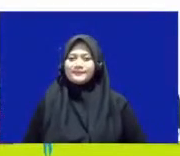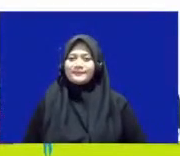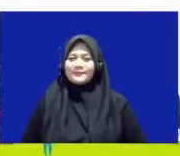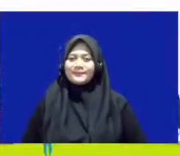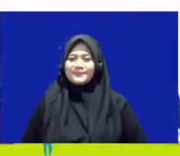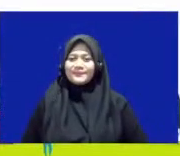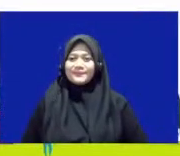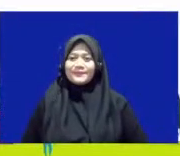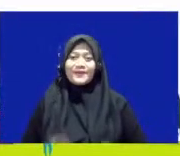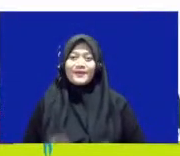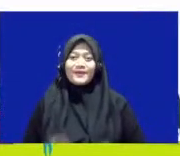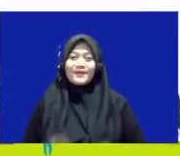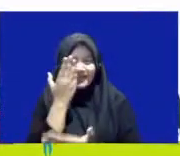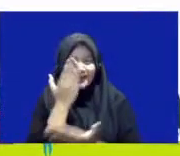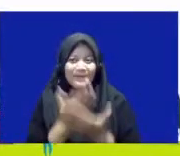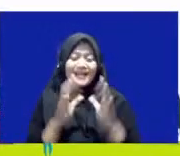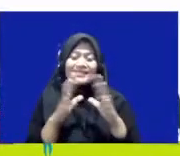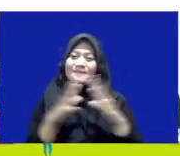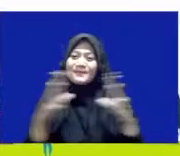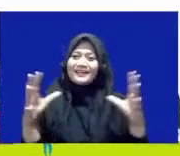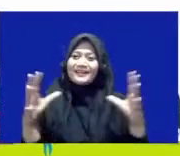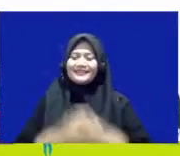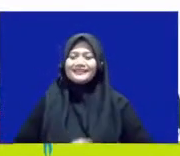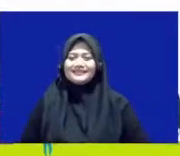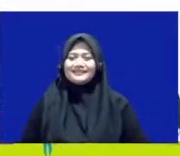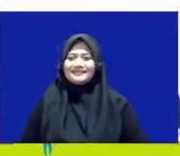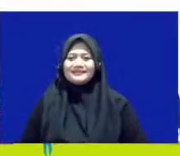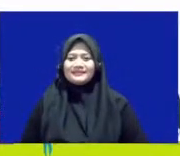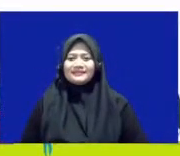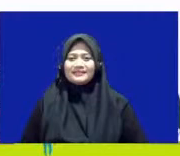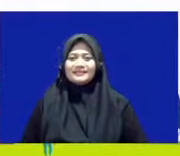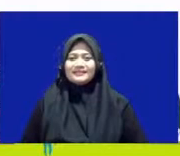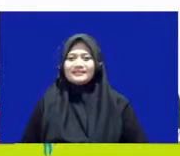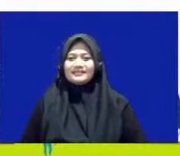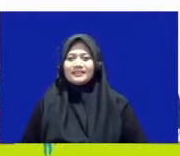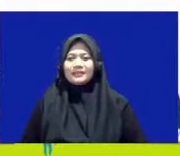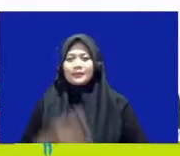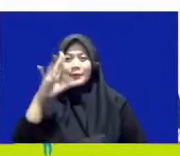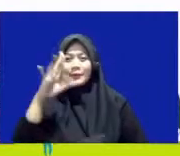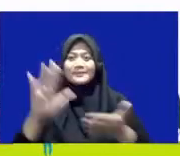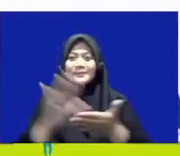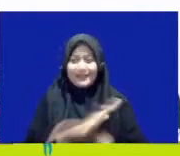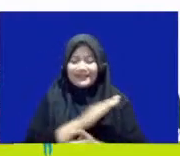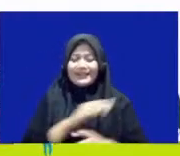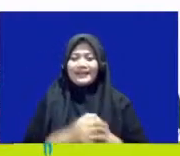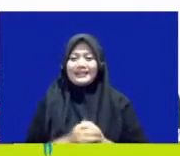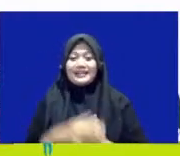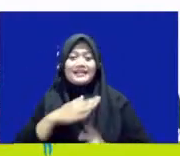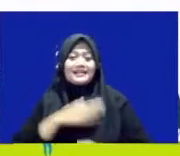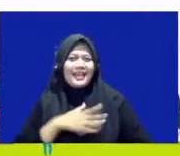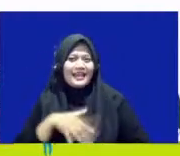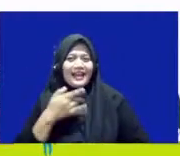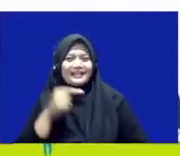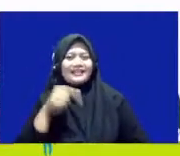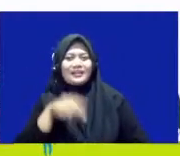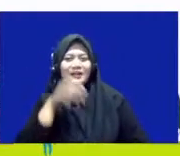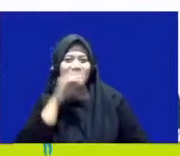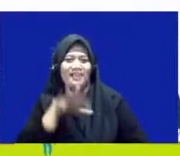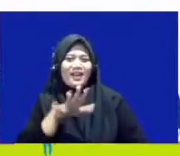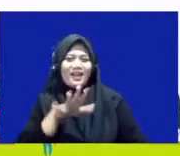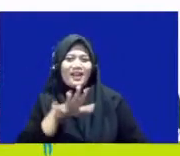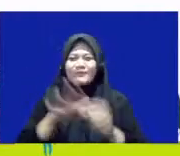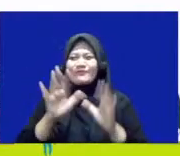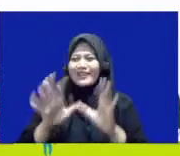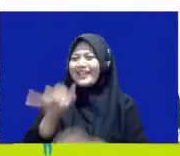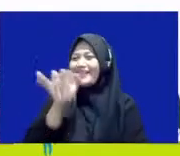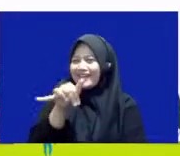Thank you very much. Actually, I have talked much, and we are almost out of